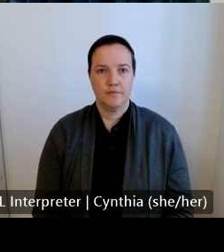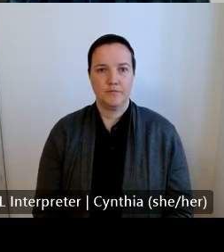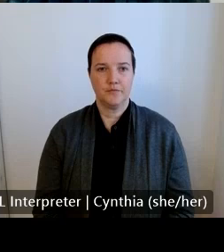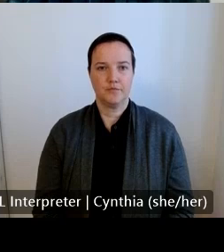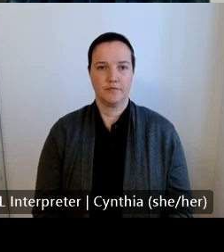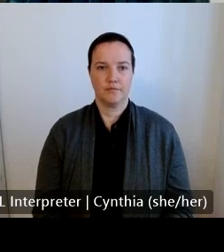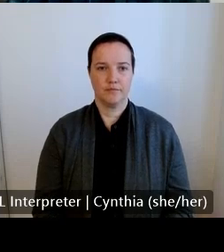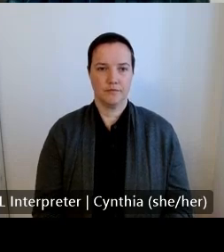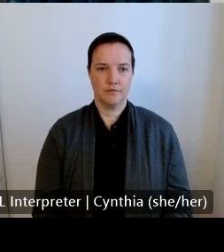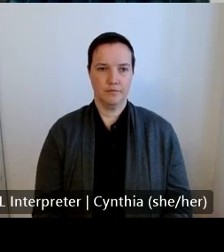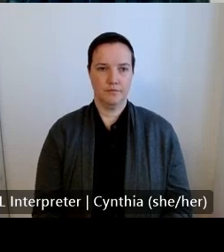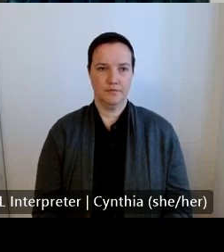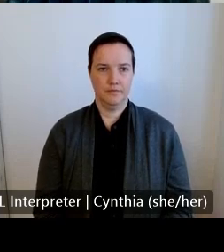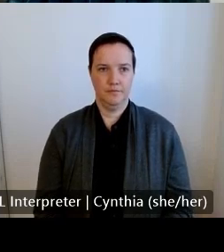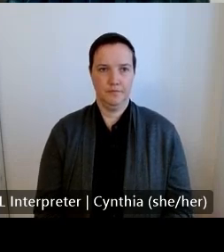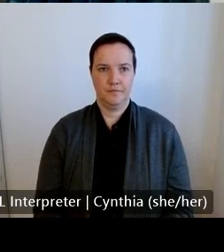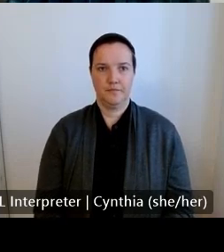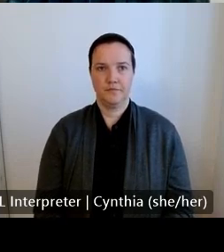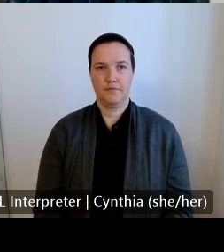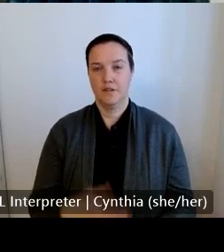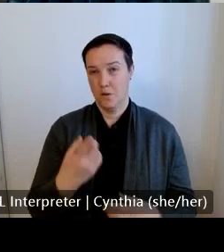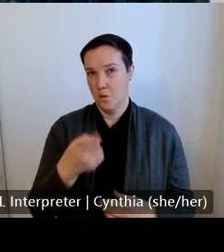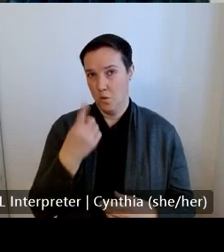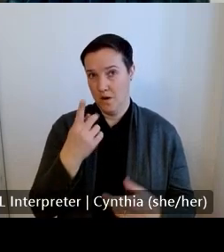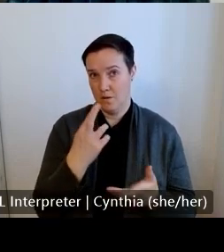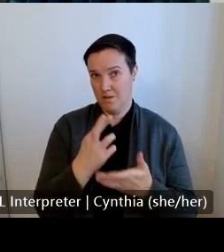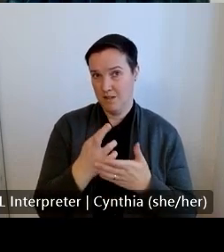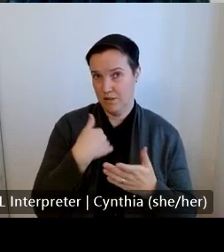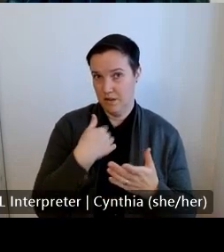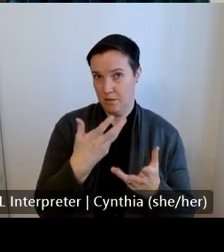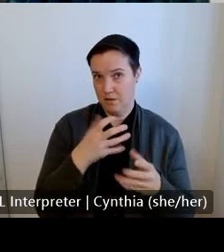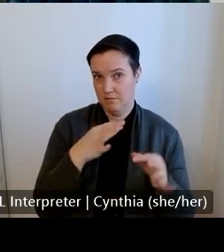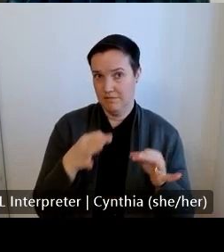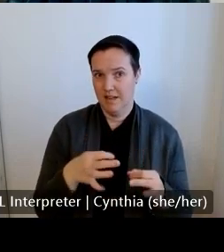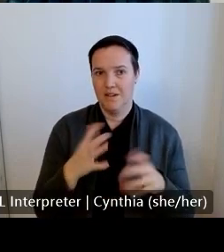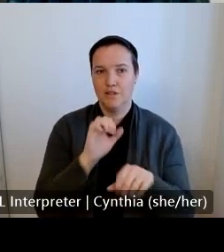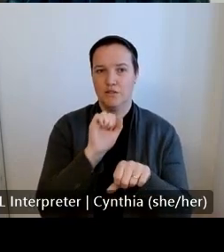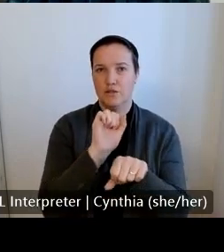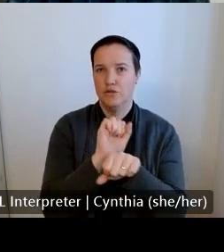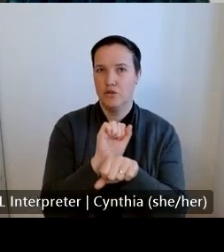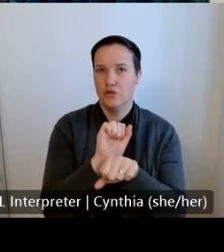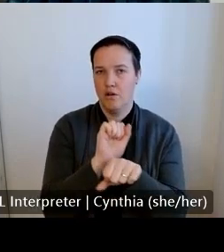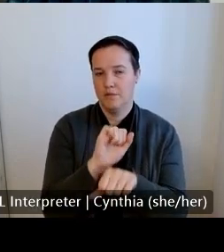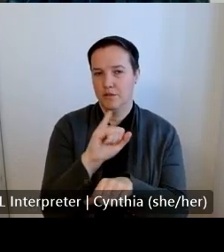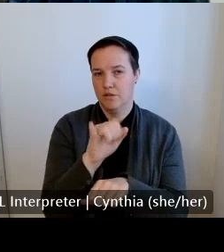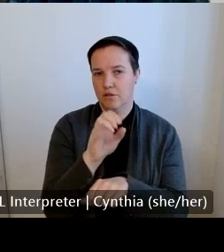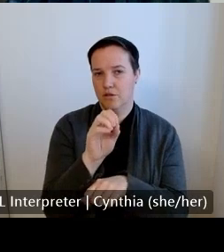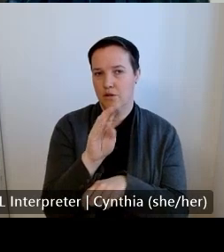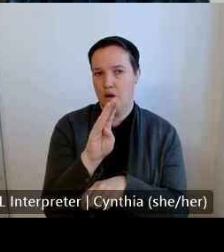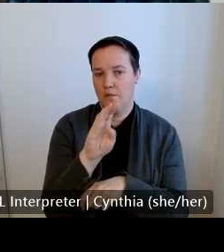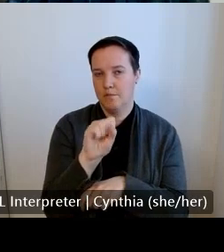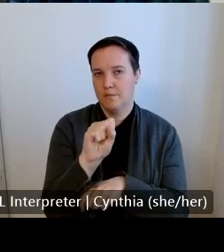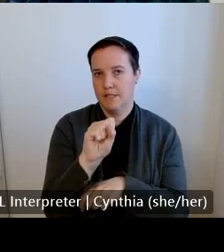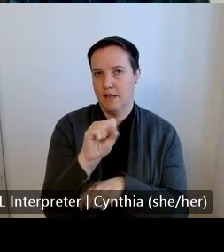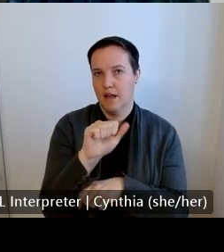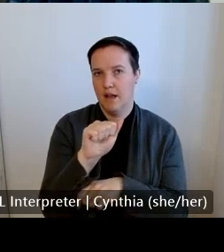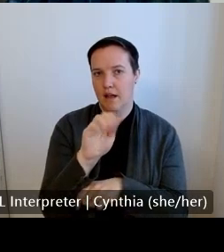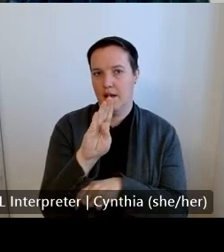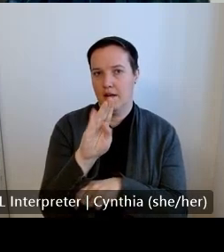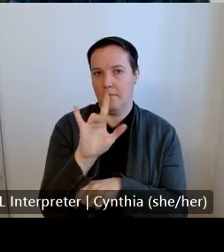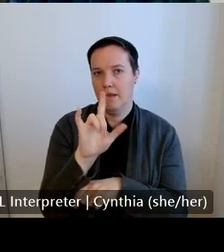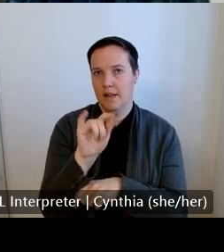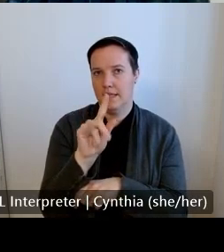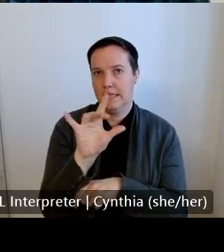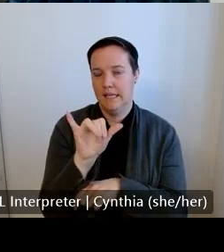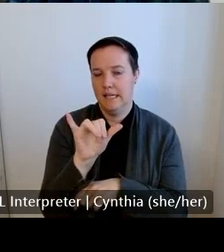so the first additional community resource I wanted to talk about today is Jobsability. The website is posted